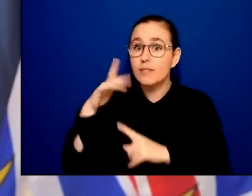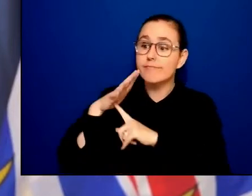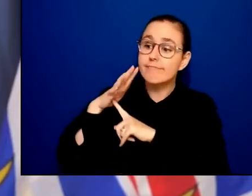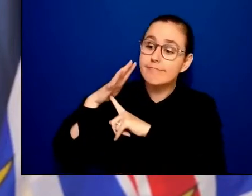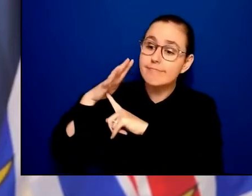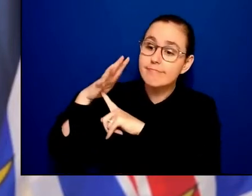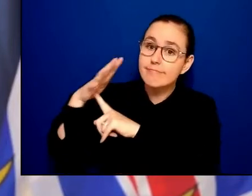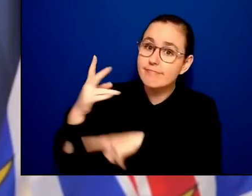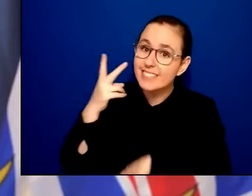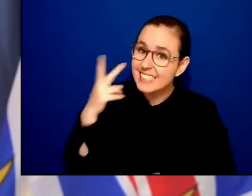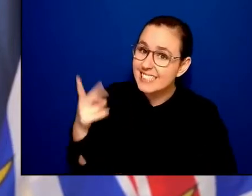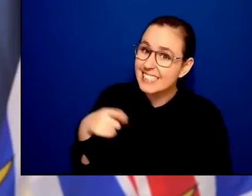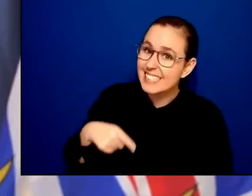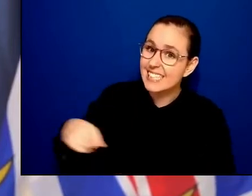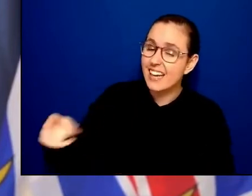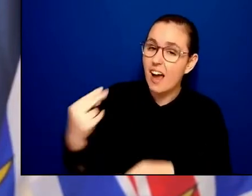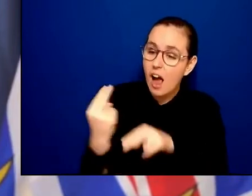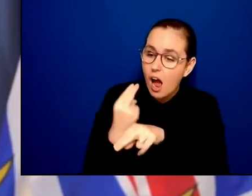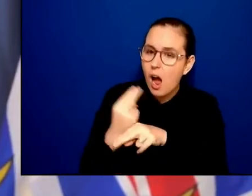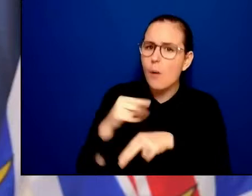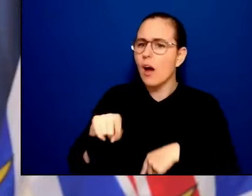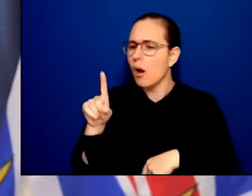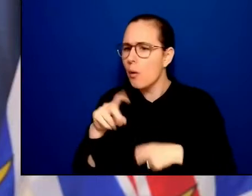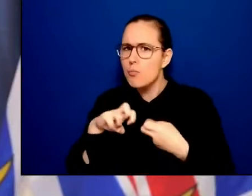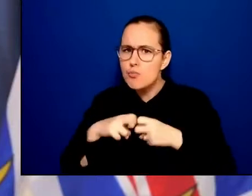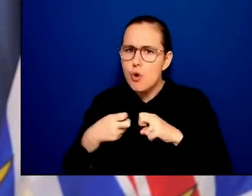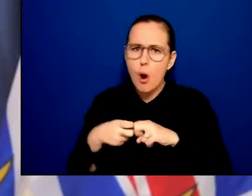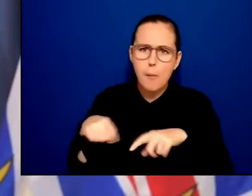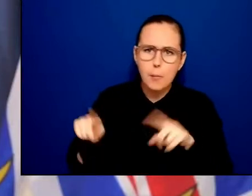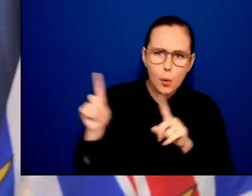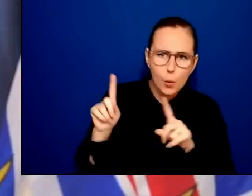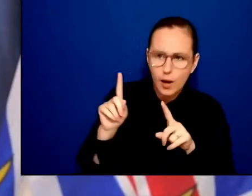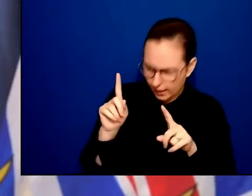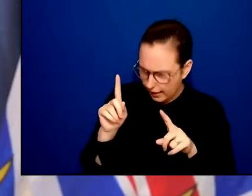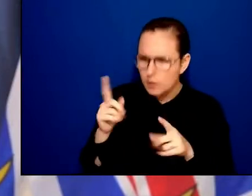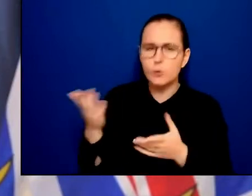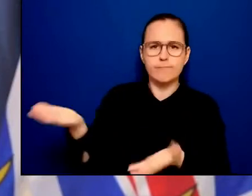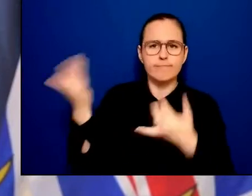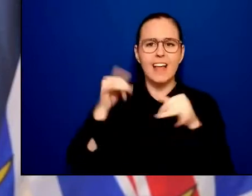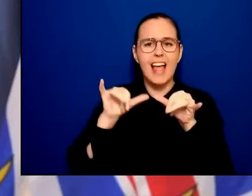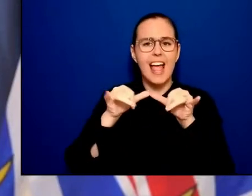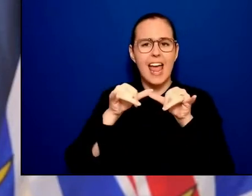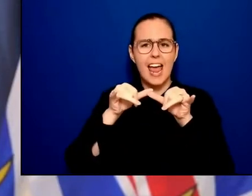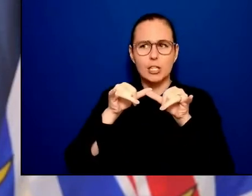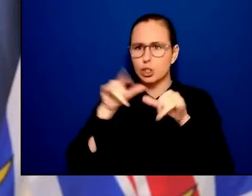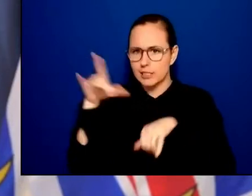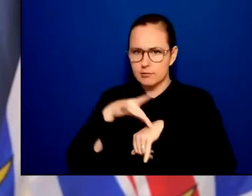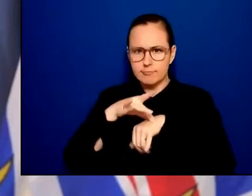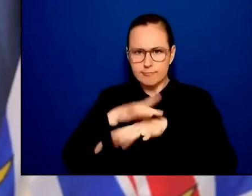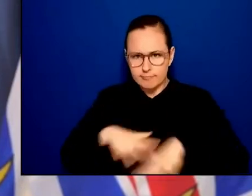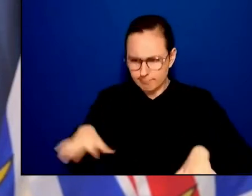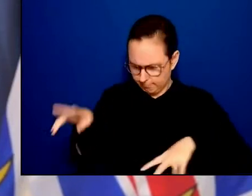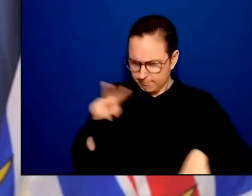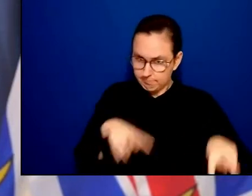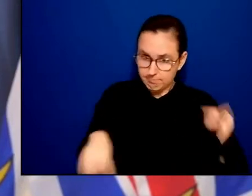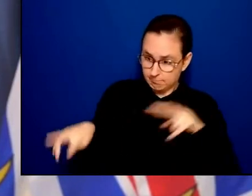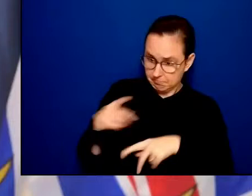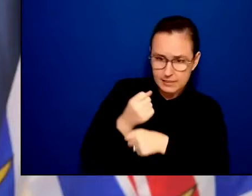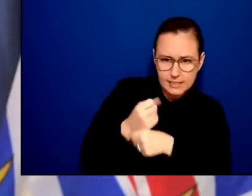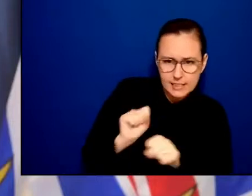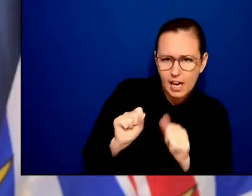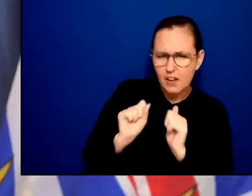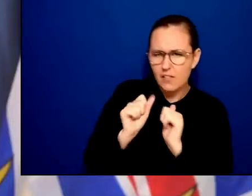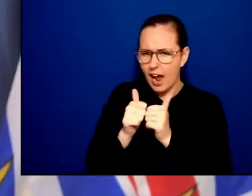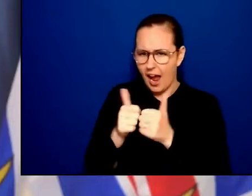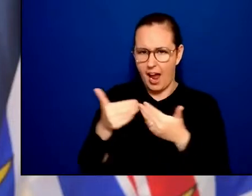had geotechnical engineers looking at the impacts, looking at the sites, and ensuring that conditions are safe to begin the cleanup and to